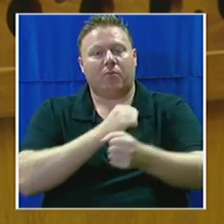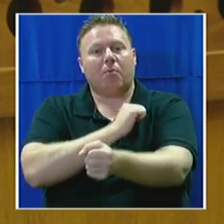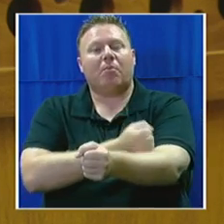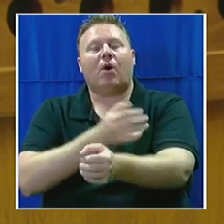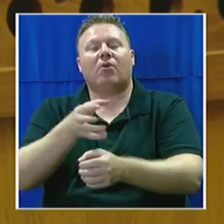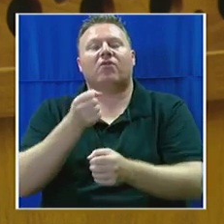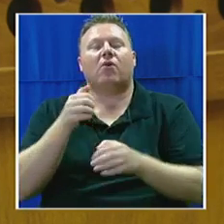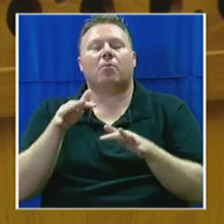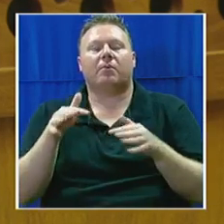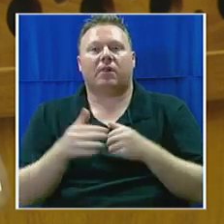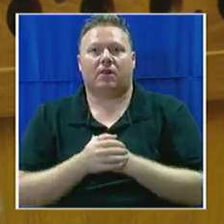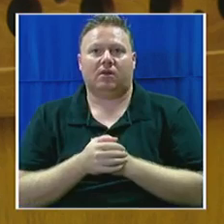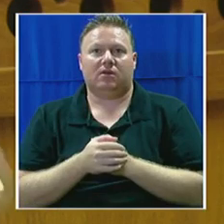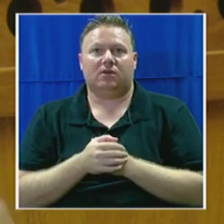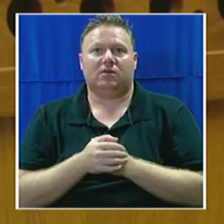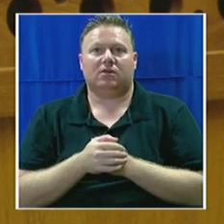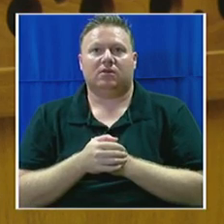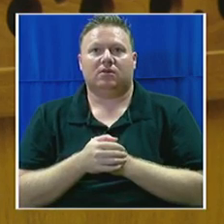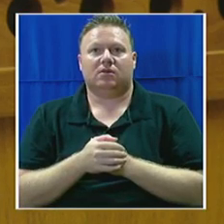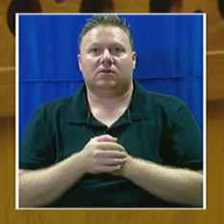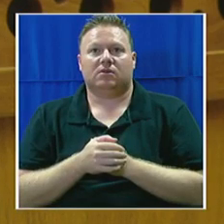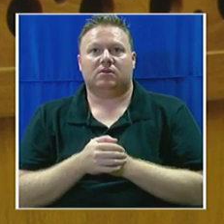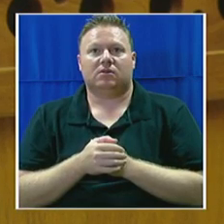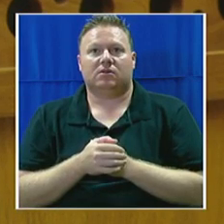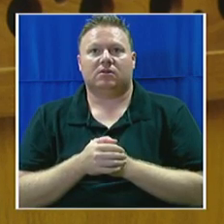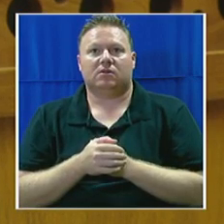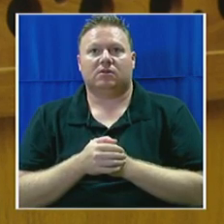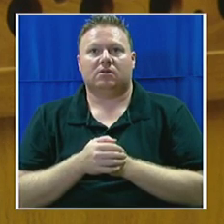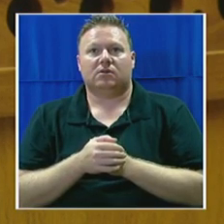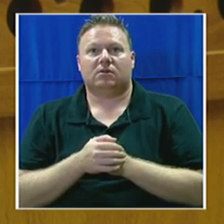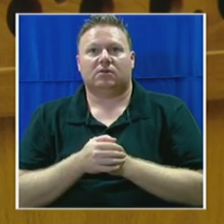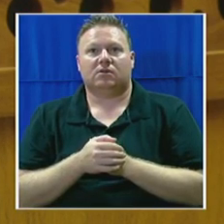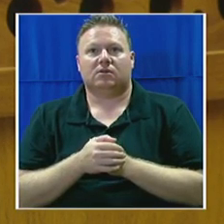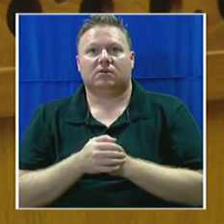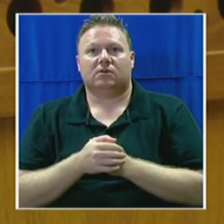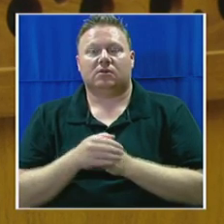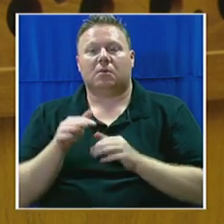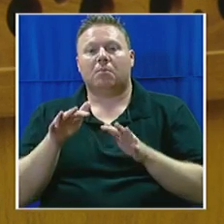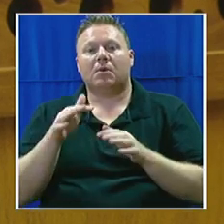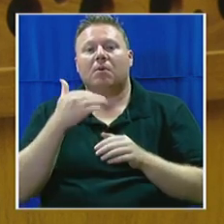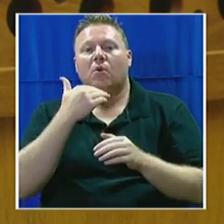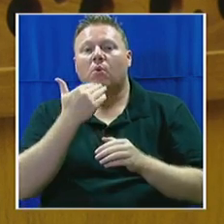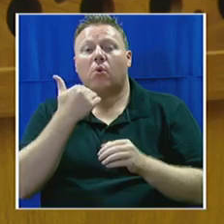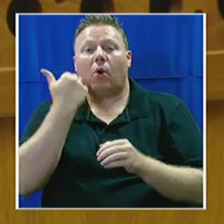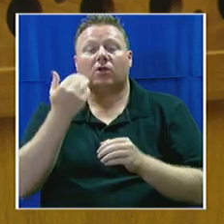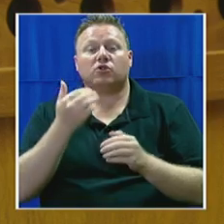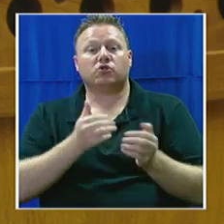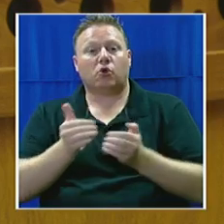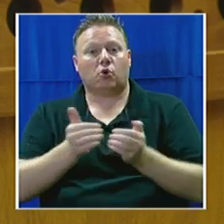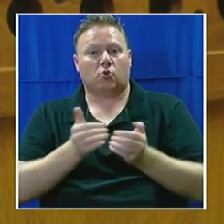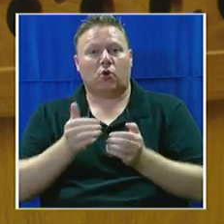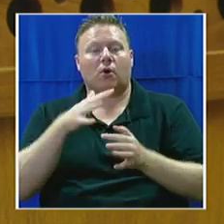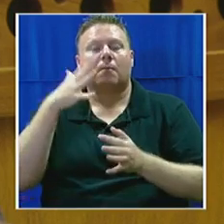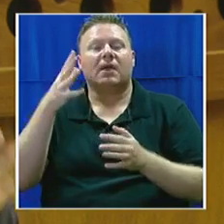people to seek to govern big metropolitan municipalities in our country.